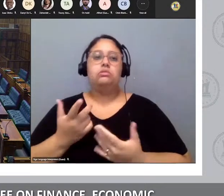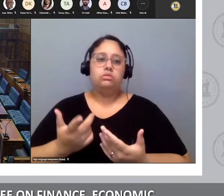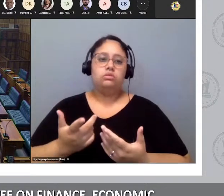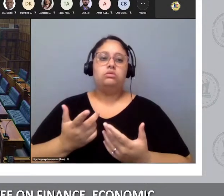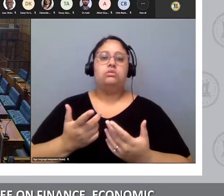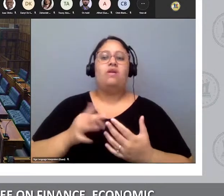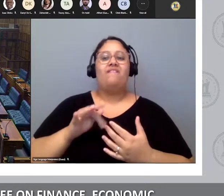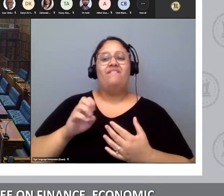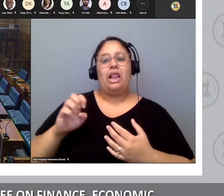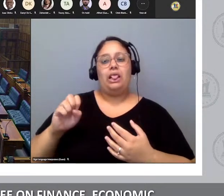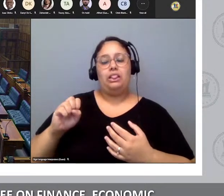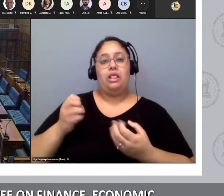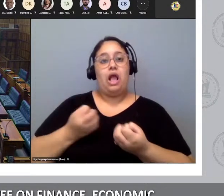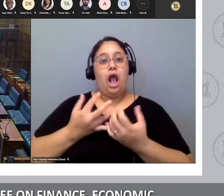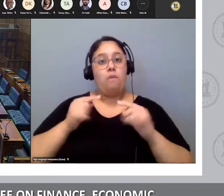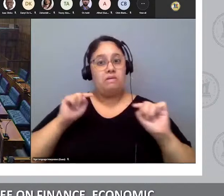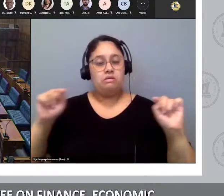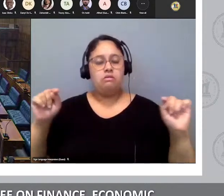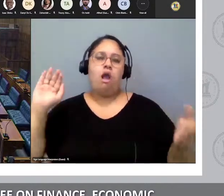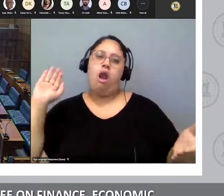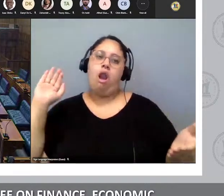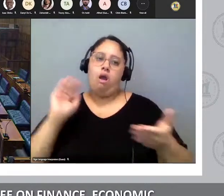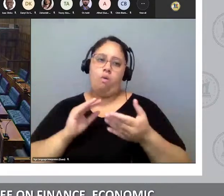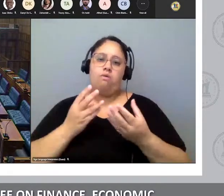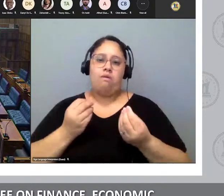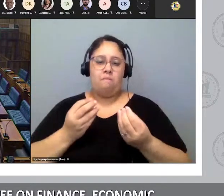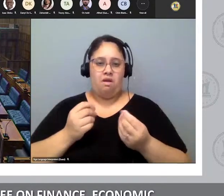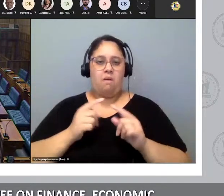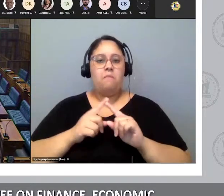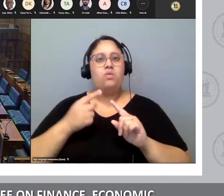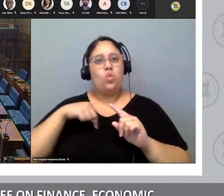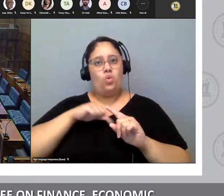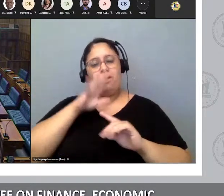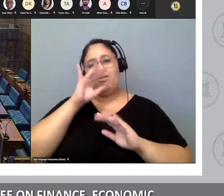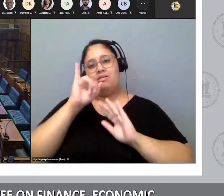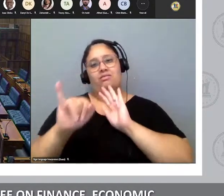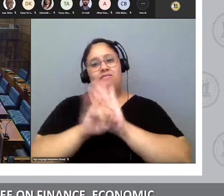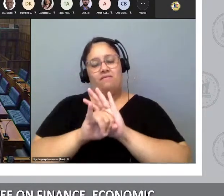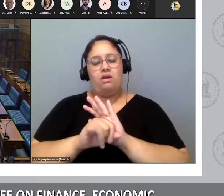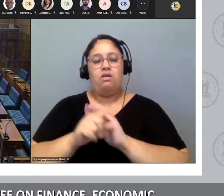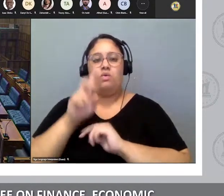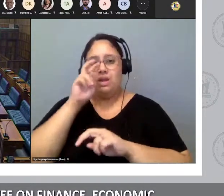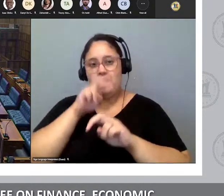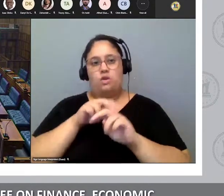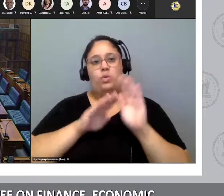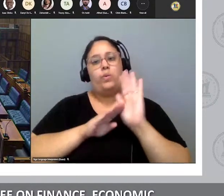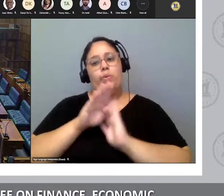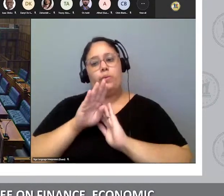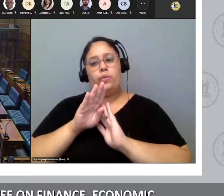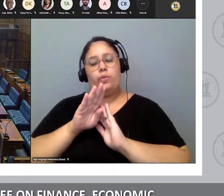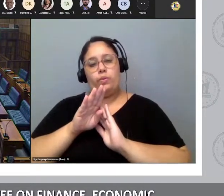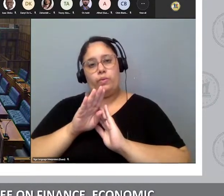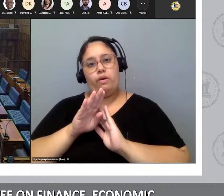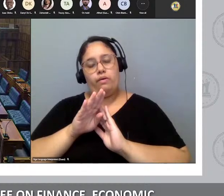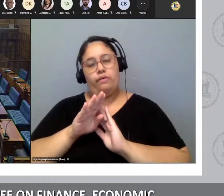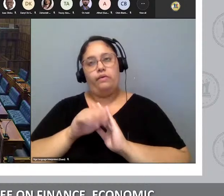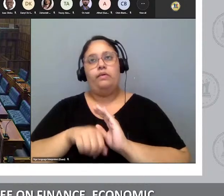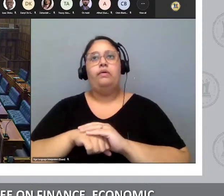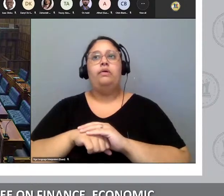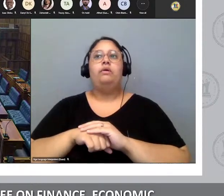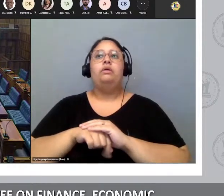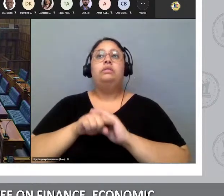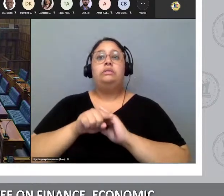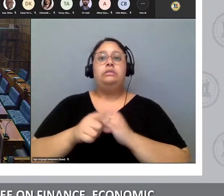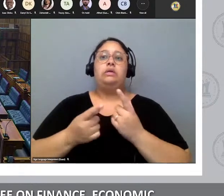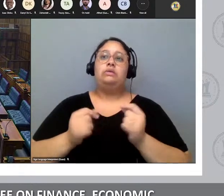fleet is low and we've identify that we need to increase and this will